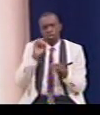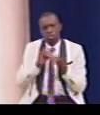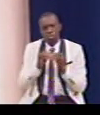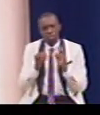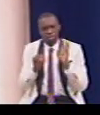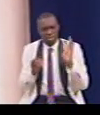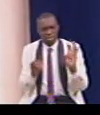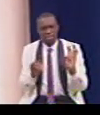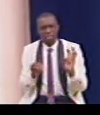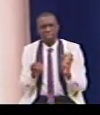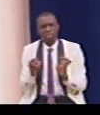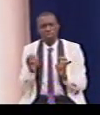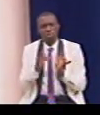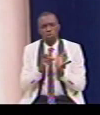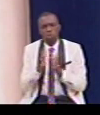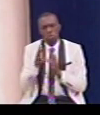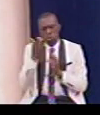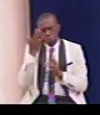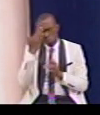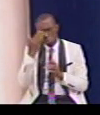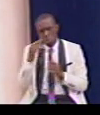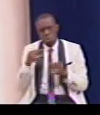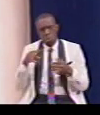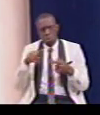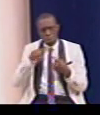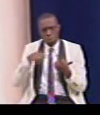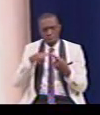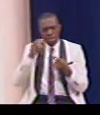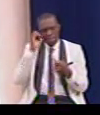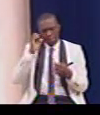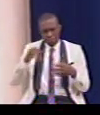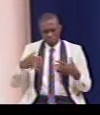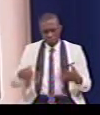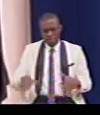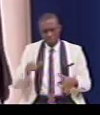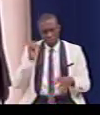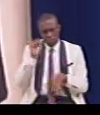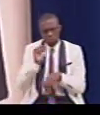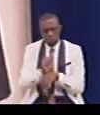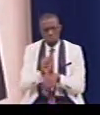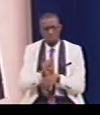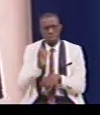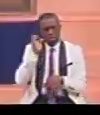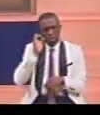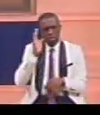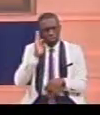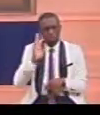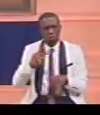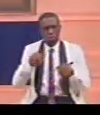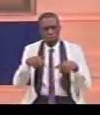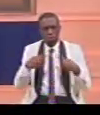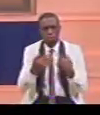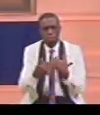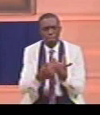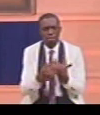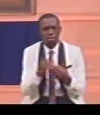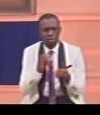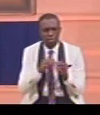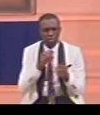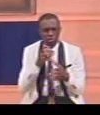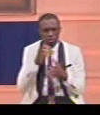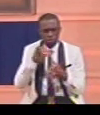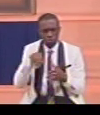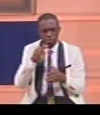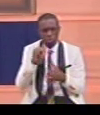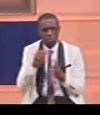and when he would leave and would have finished the work he was assigned to. Look at chapter 17, in John chapter